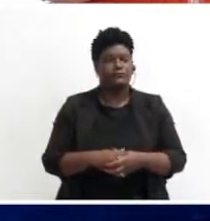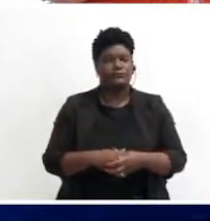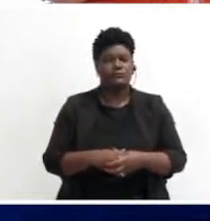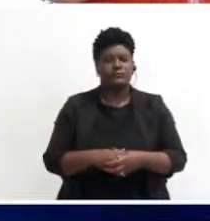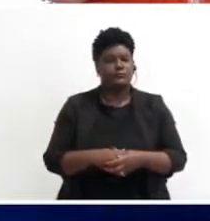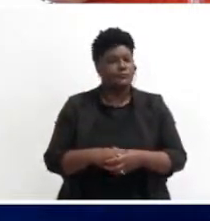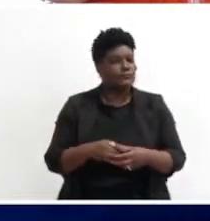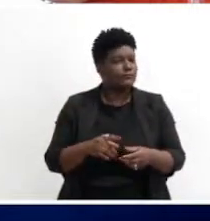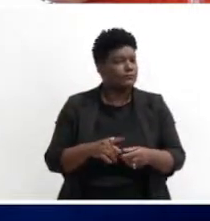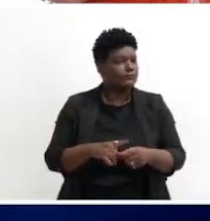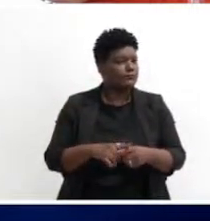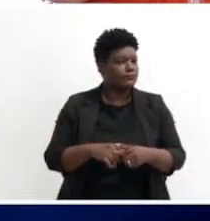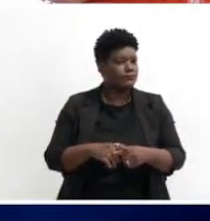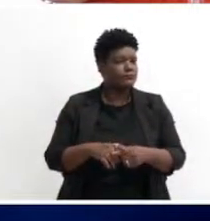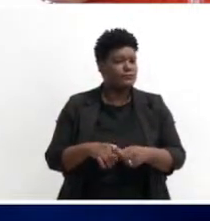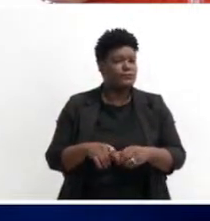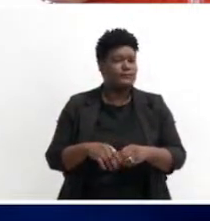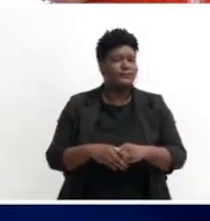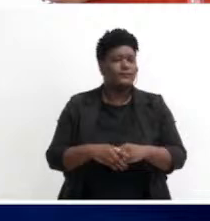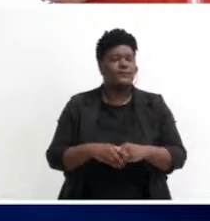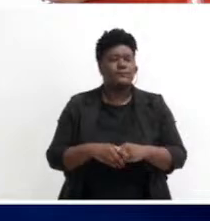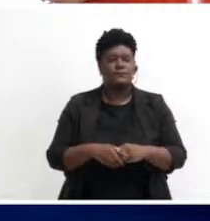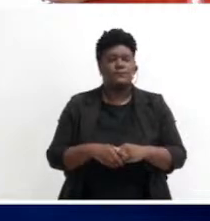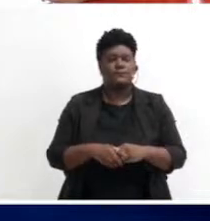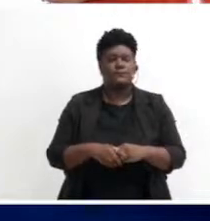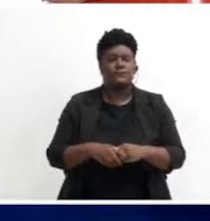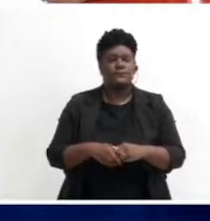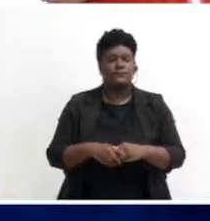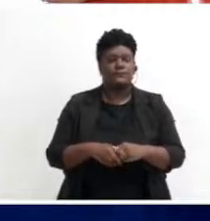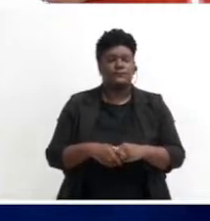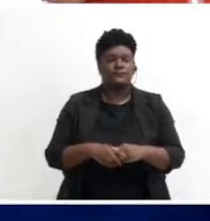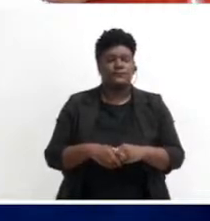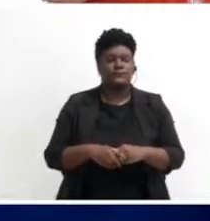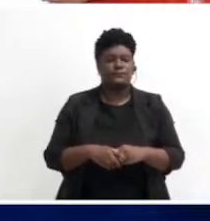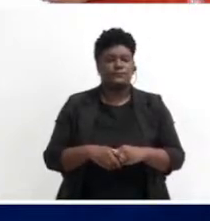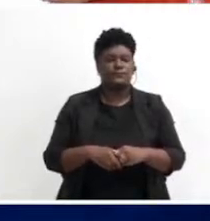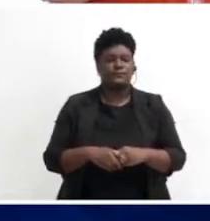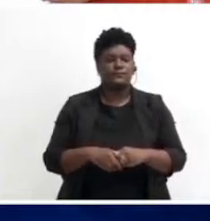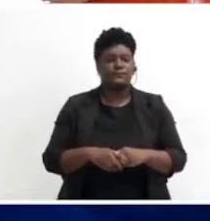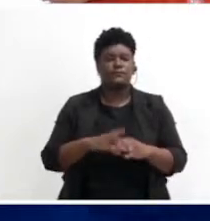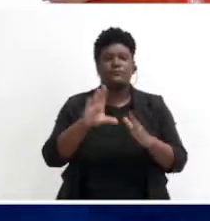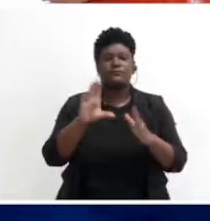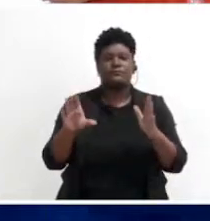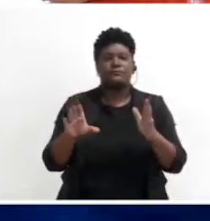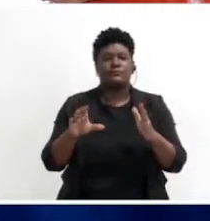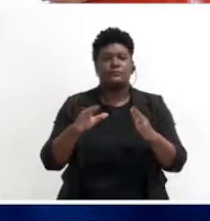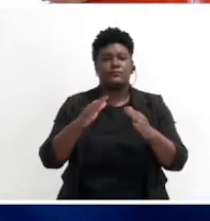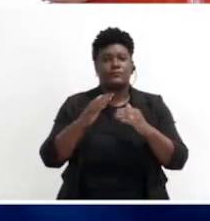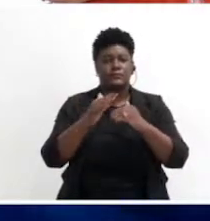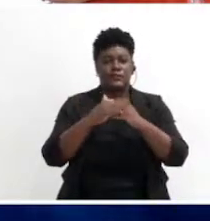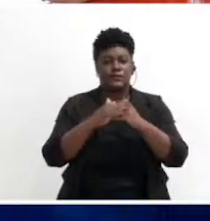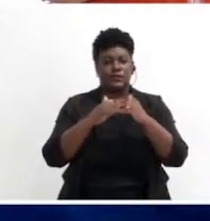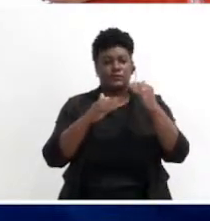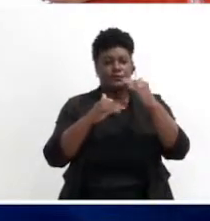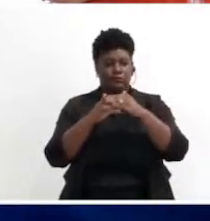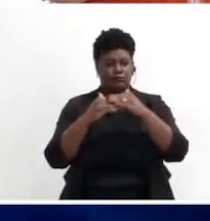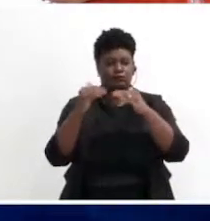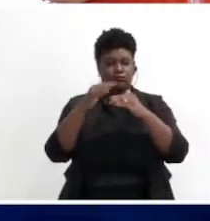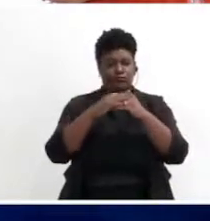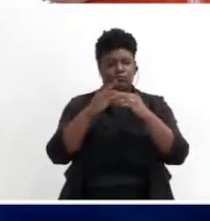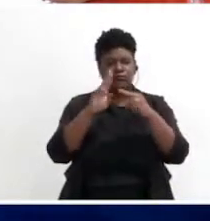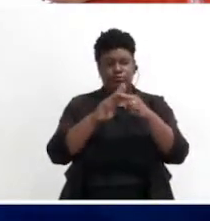films, conductive films with conductive particles in them to join from one side to the other.